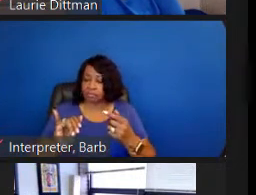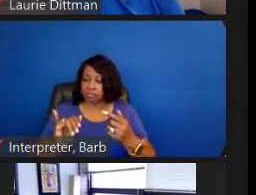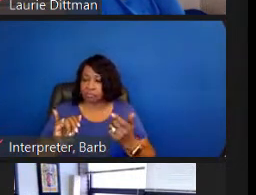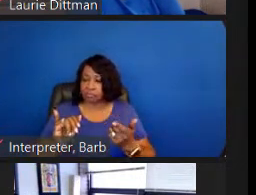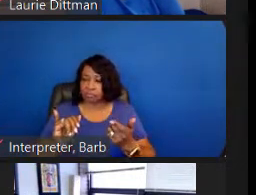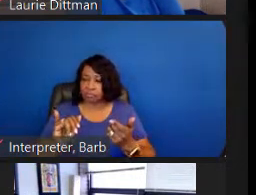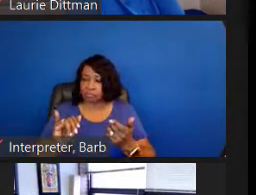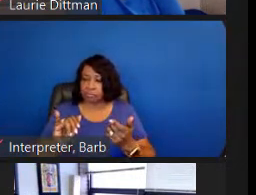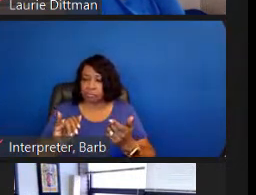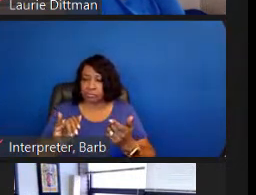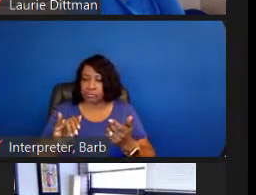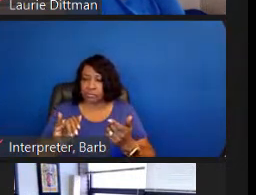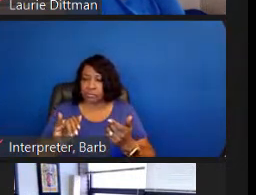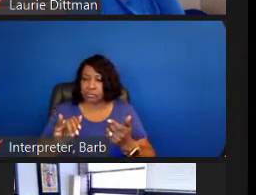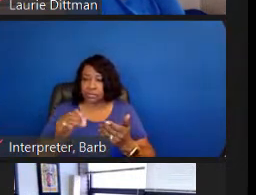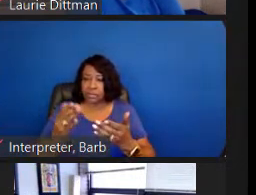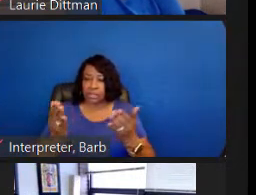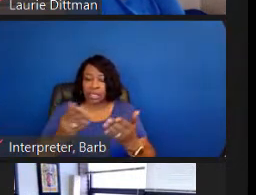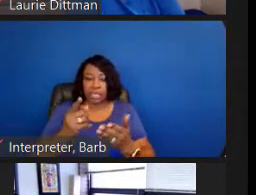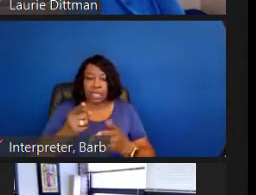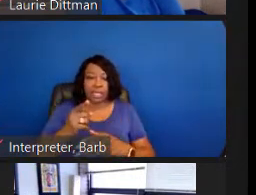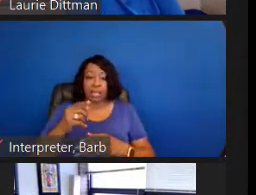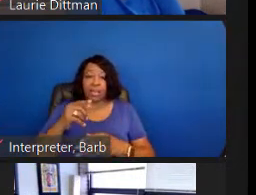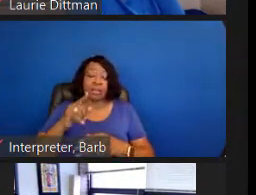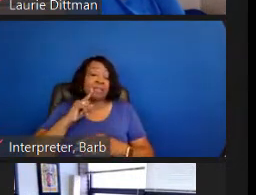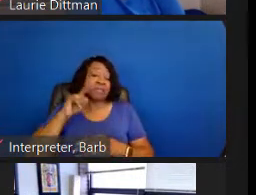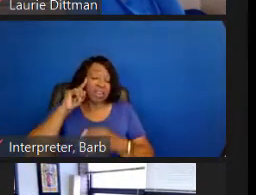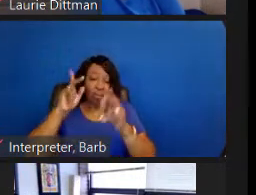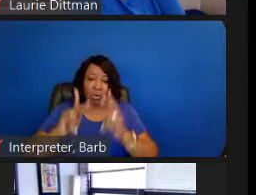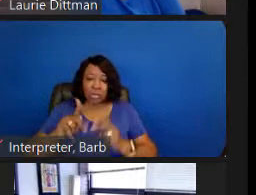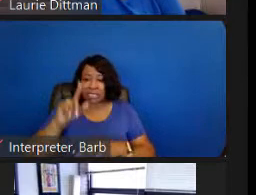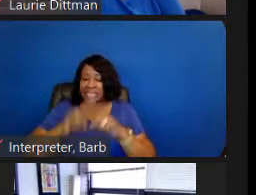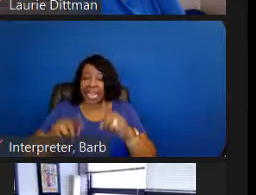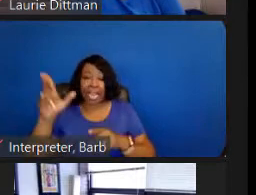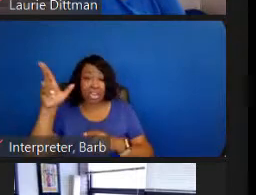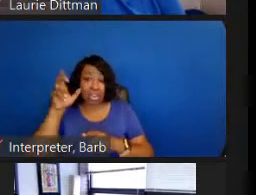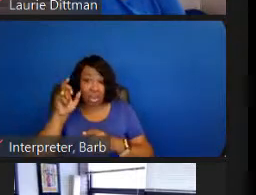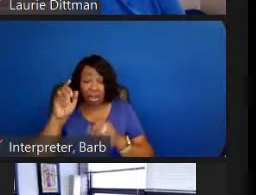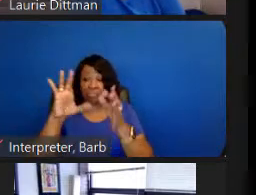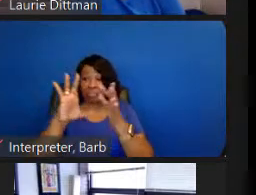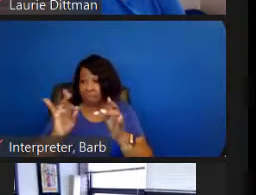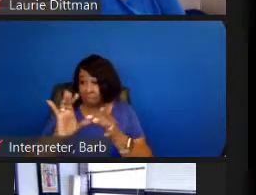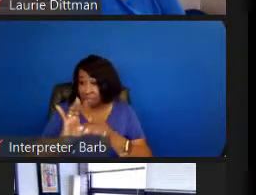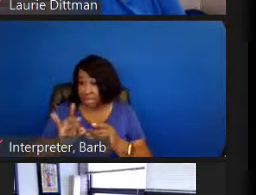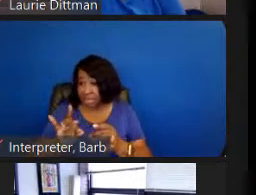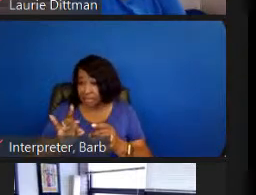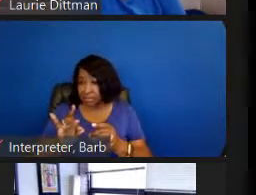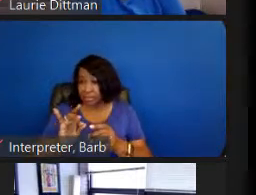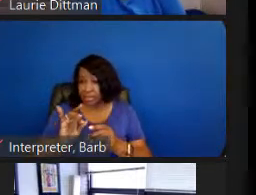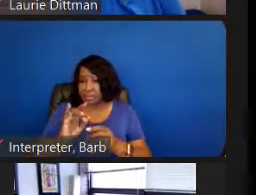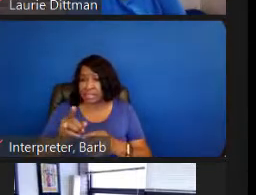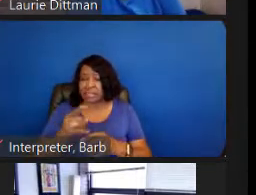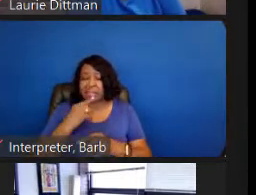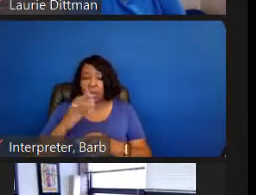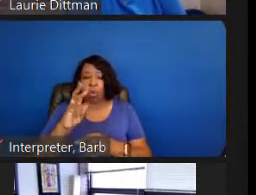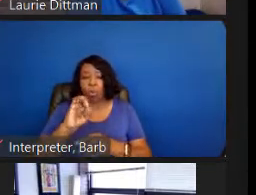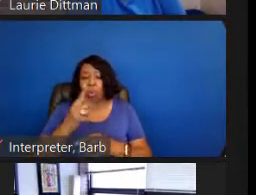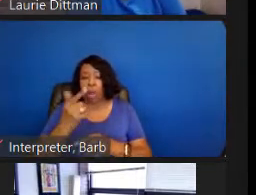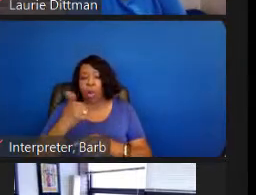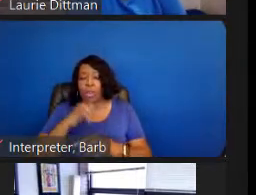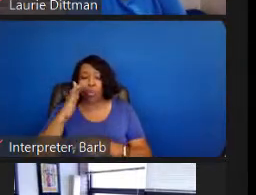let's say, hearing impaired persons could not hear the message that they're saying, well, we're going to run